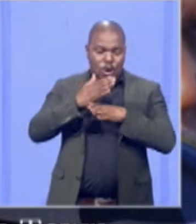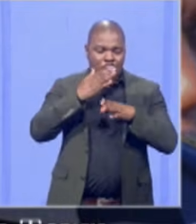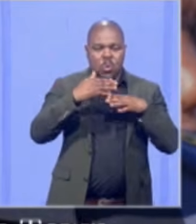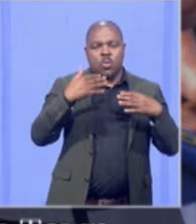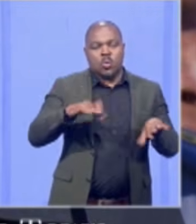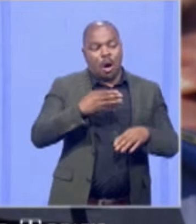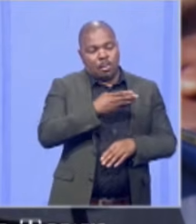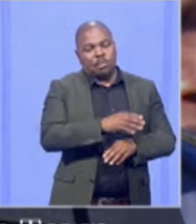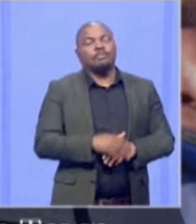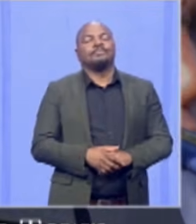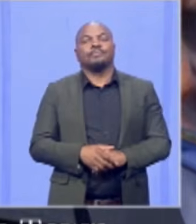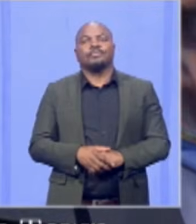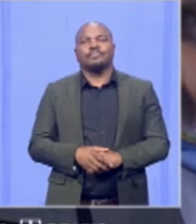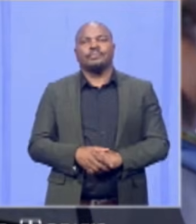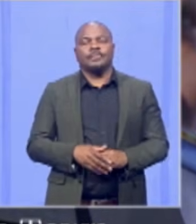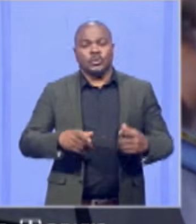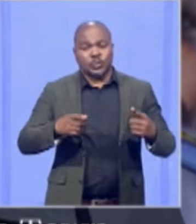There is a number of